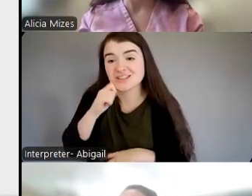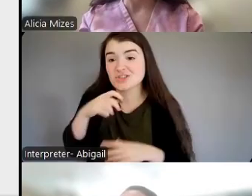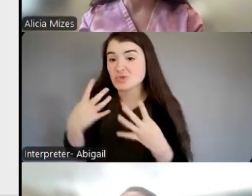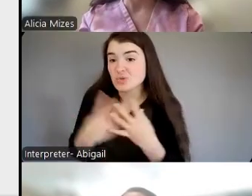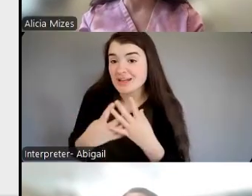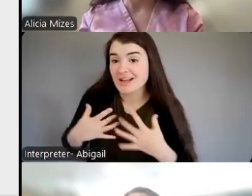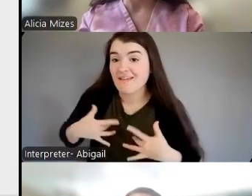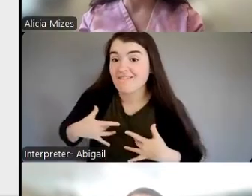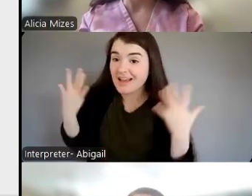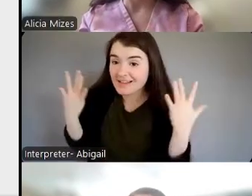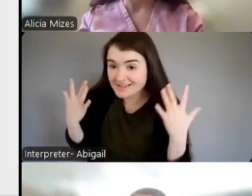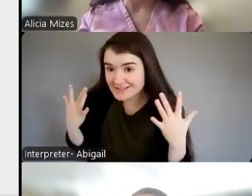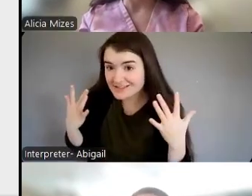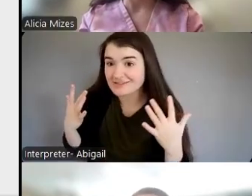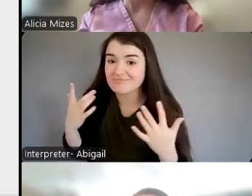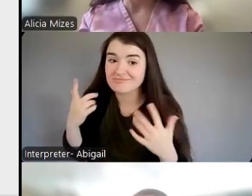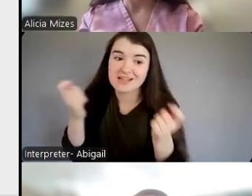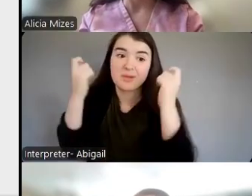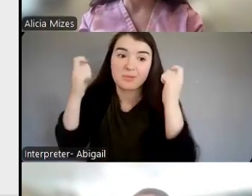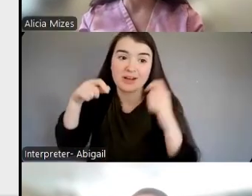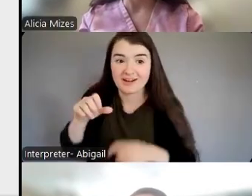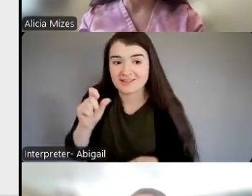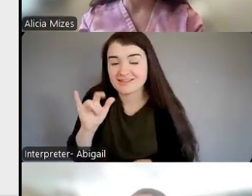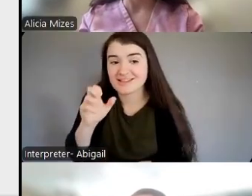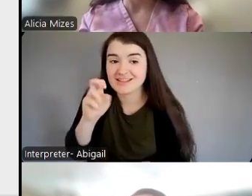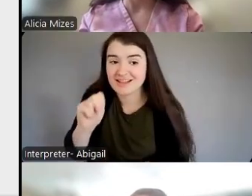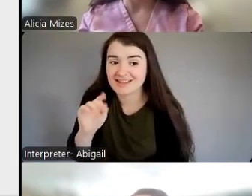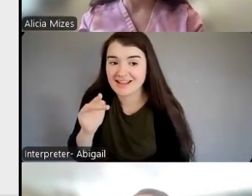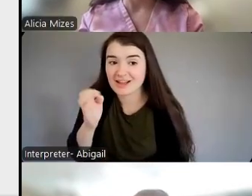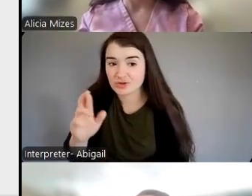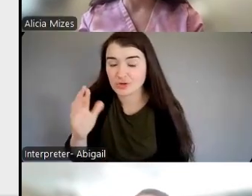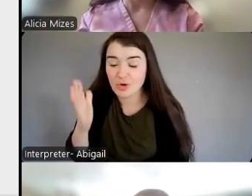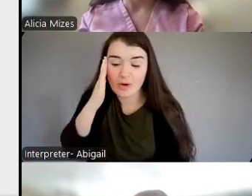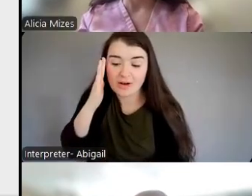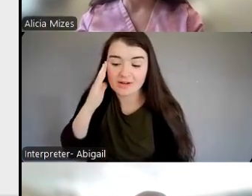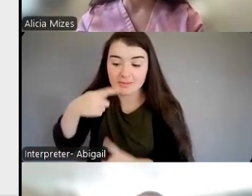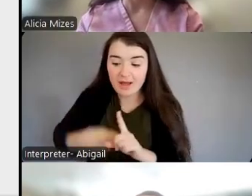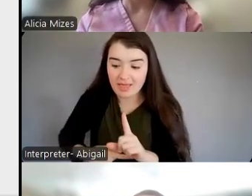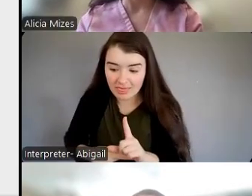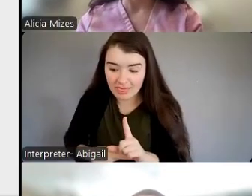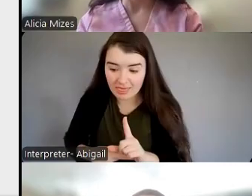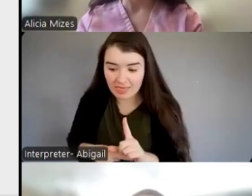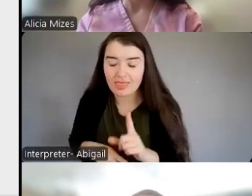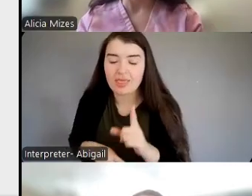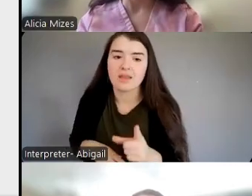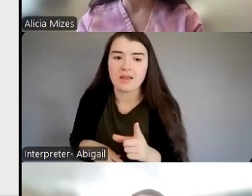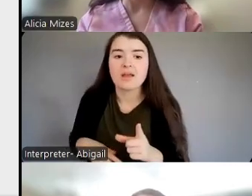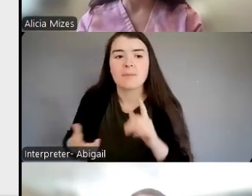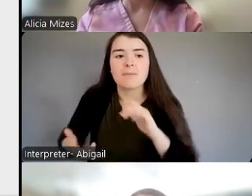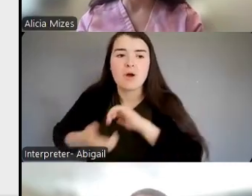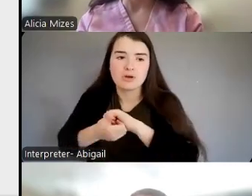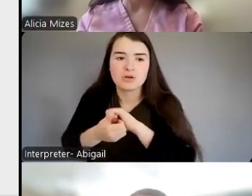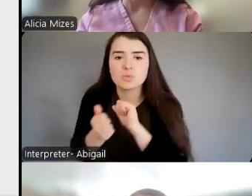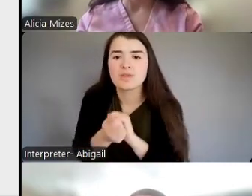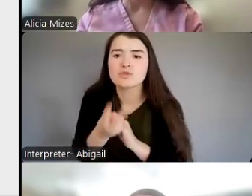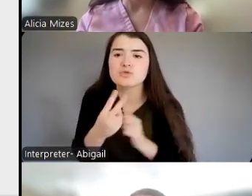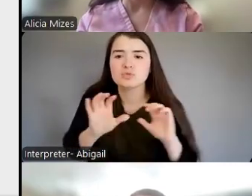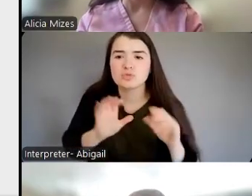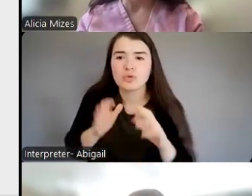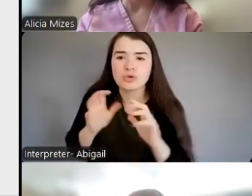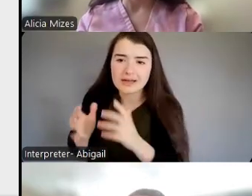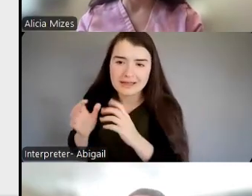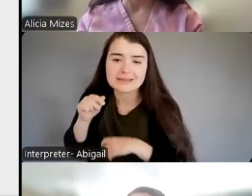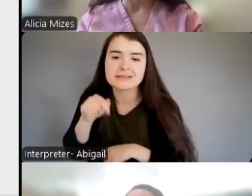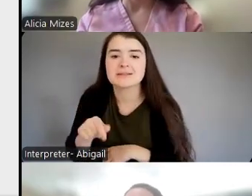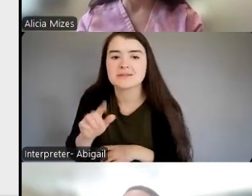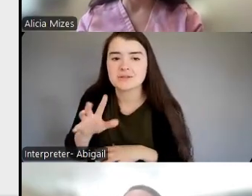Month. So this year they've teamed up with Wilmot COE and Oak Orchard Health for a screening event on Saturday, May 31st,